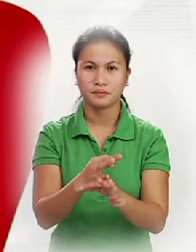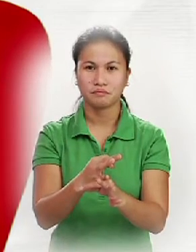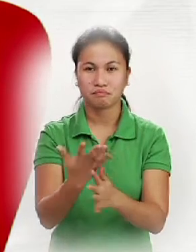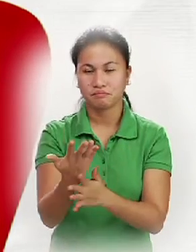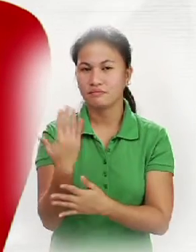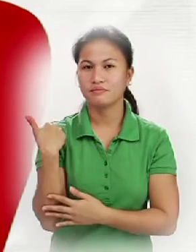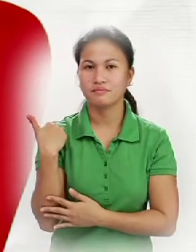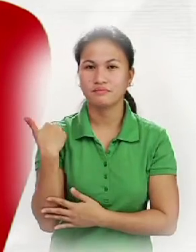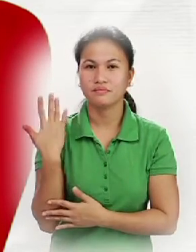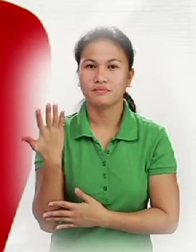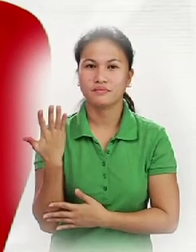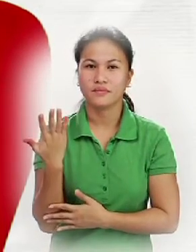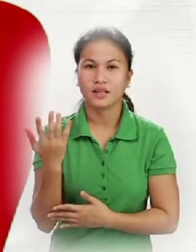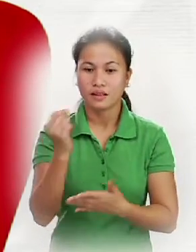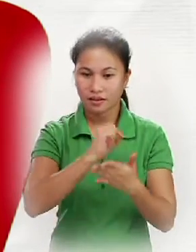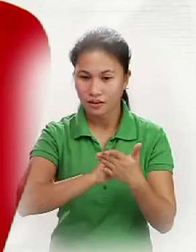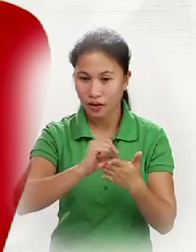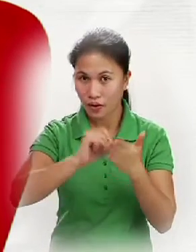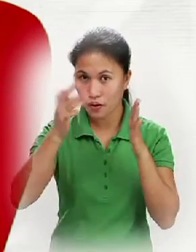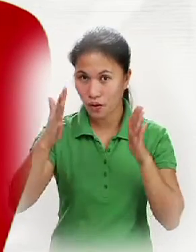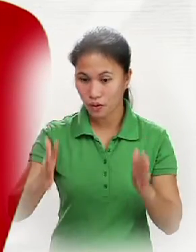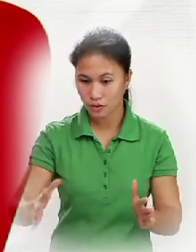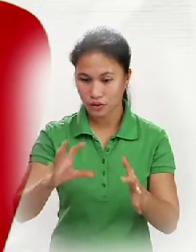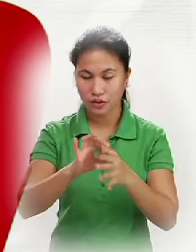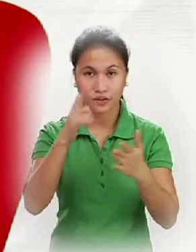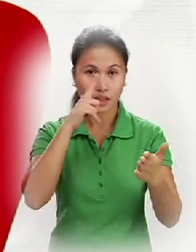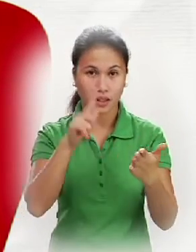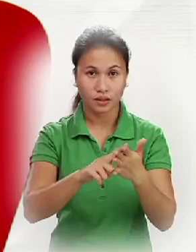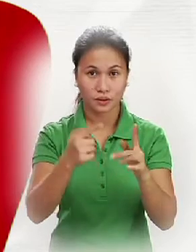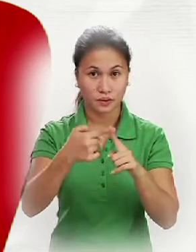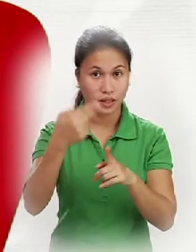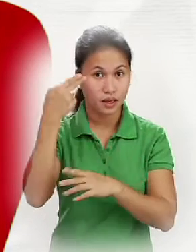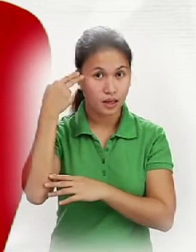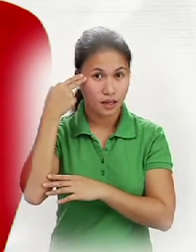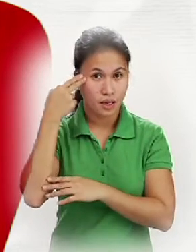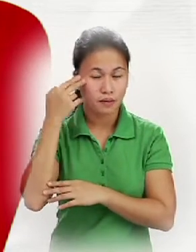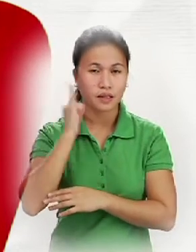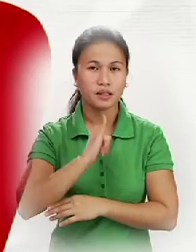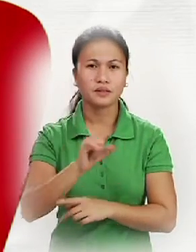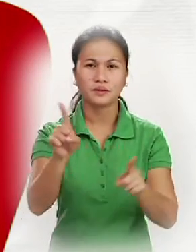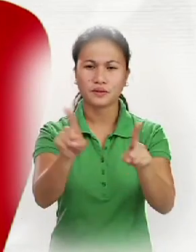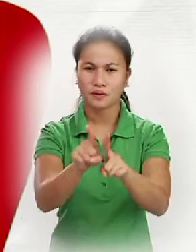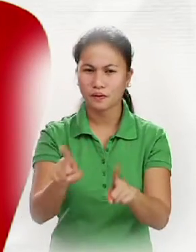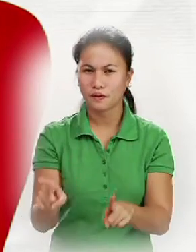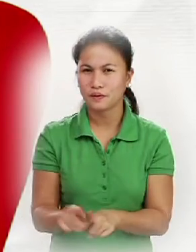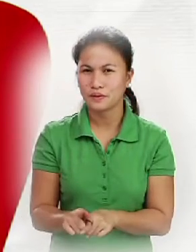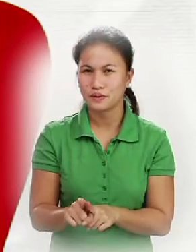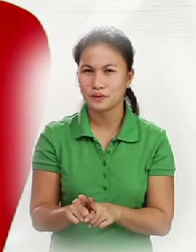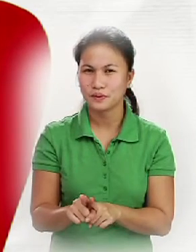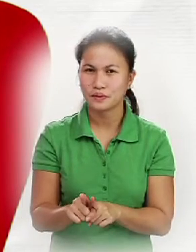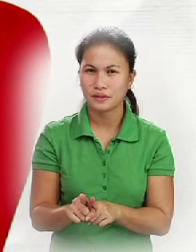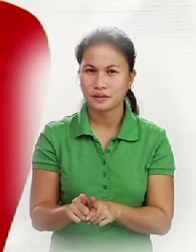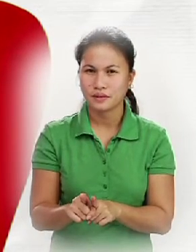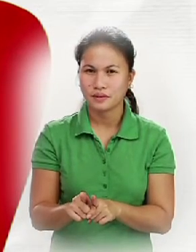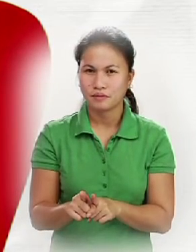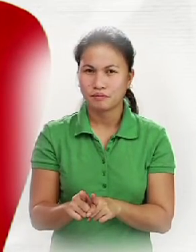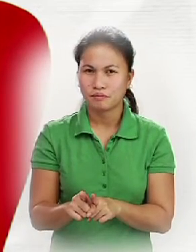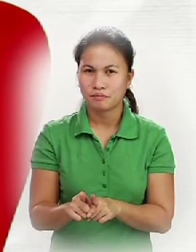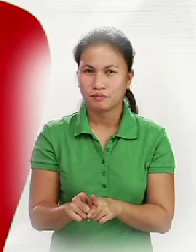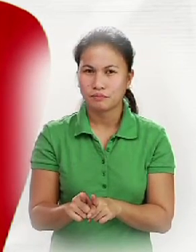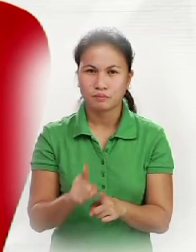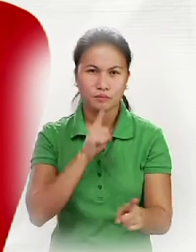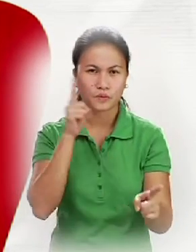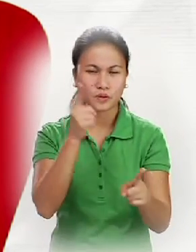Yet, the author of the letter to the Hebrews is also quite realistic. He